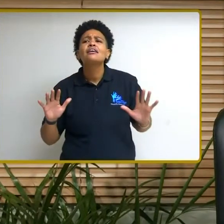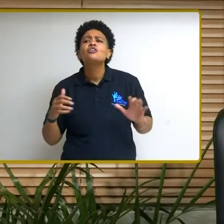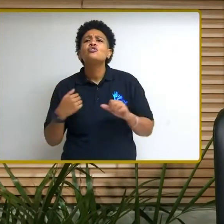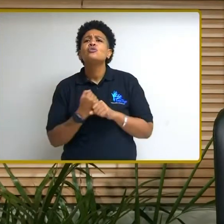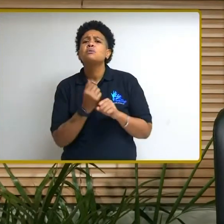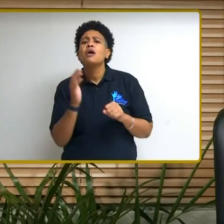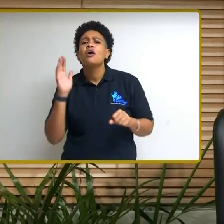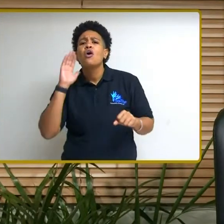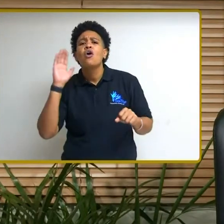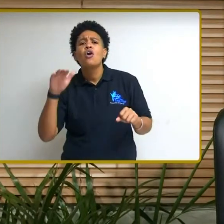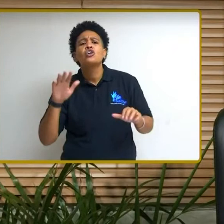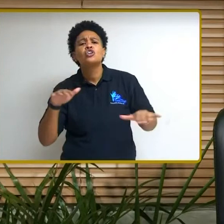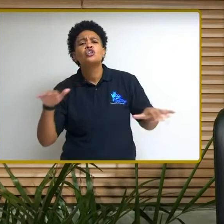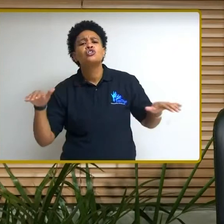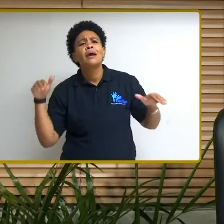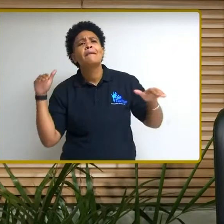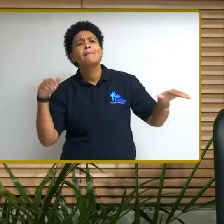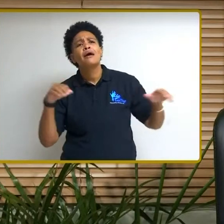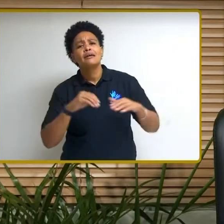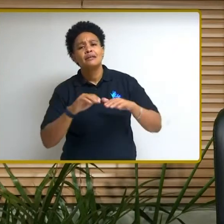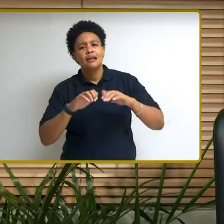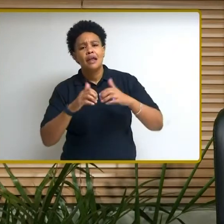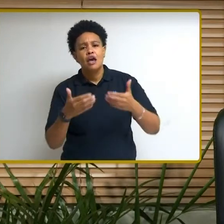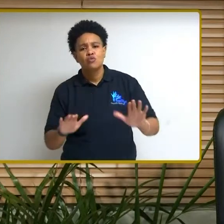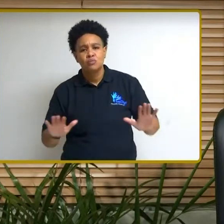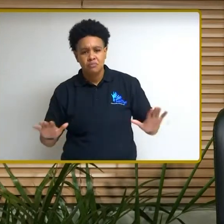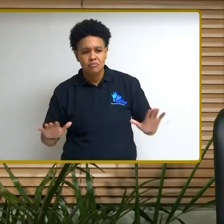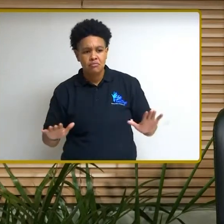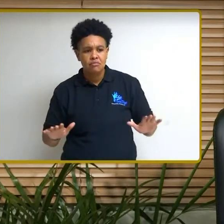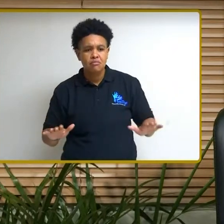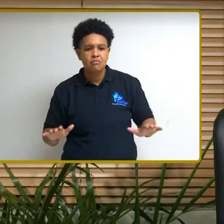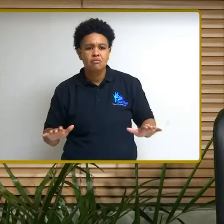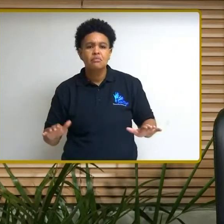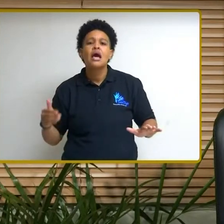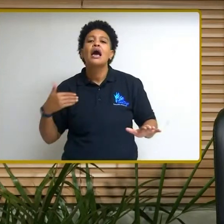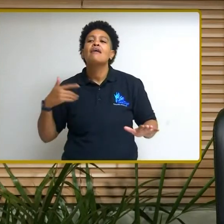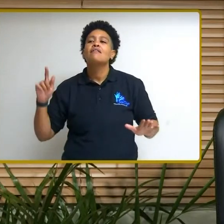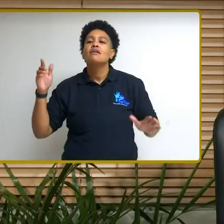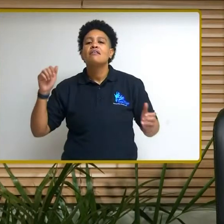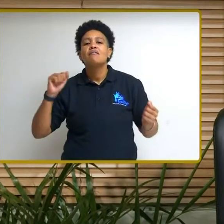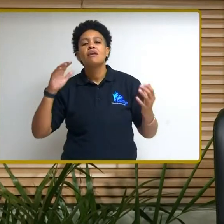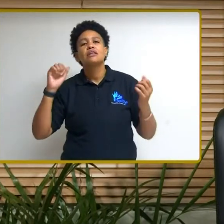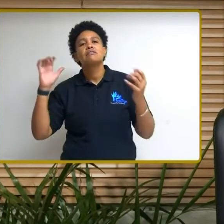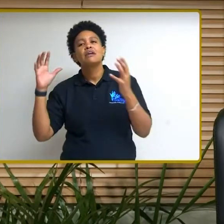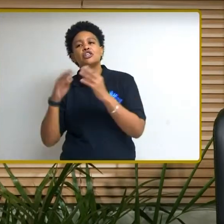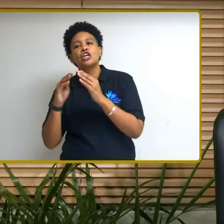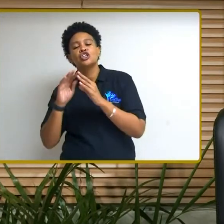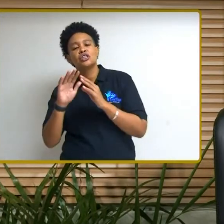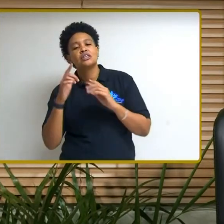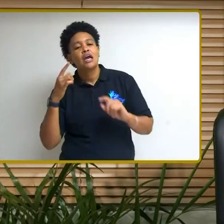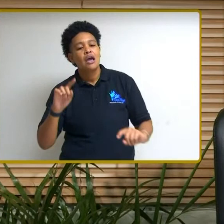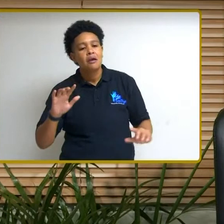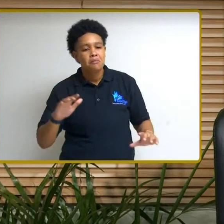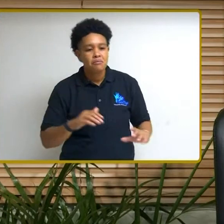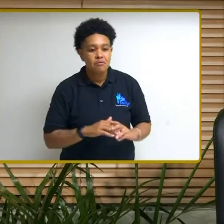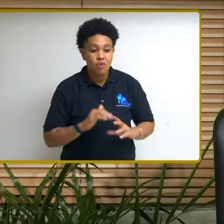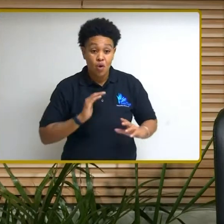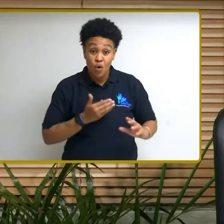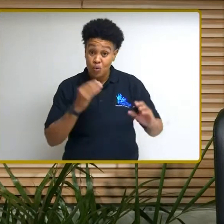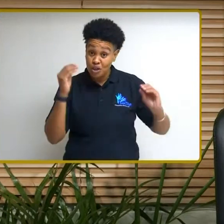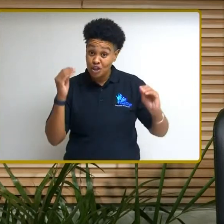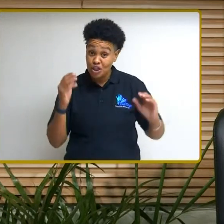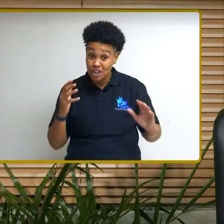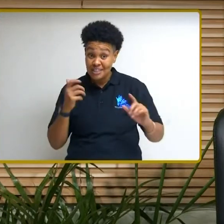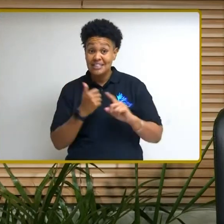our children back into the classroom and to have the face-to-face sessions. And our